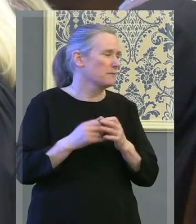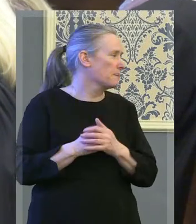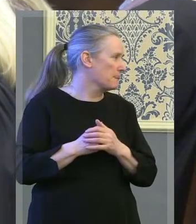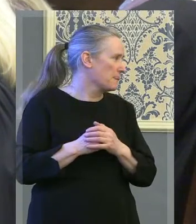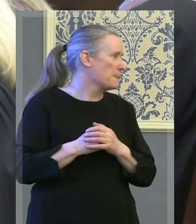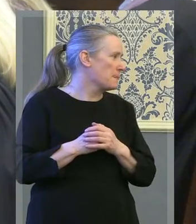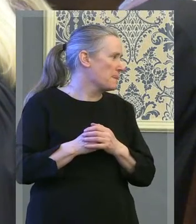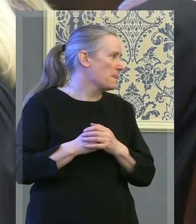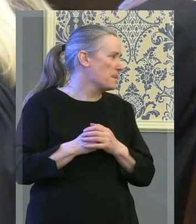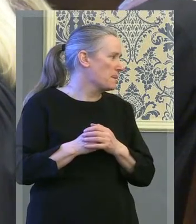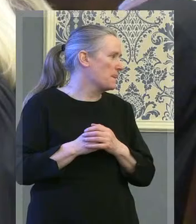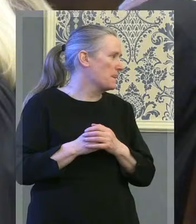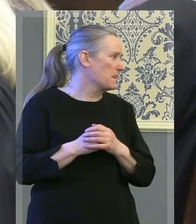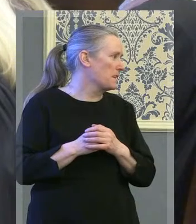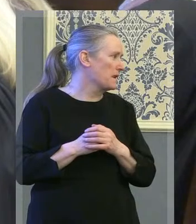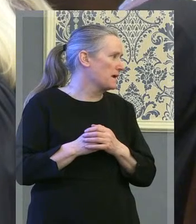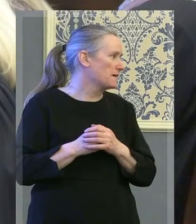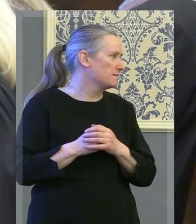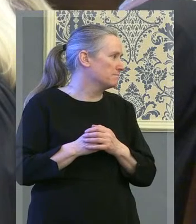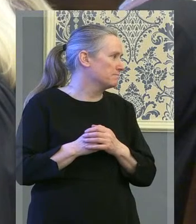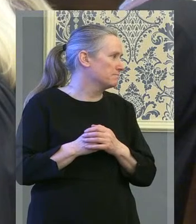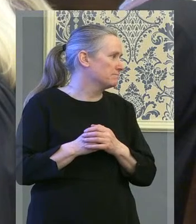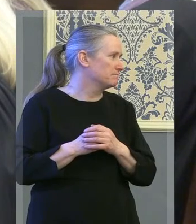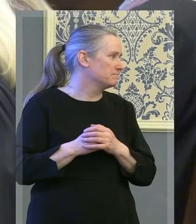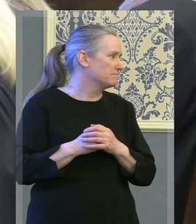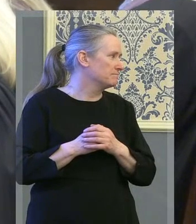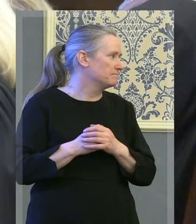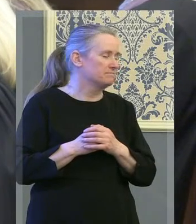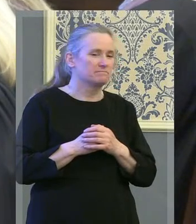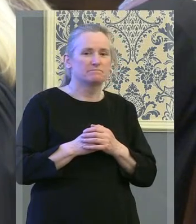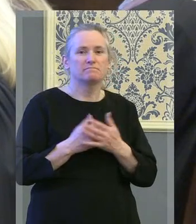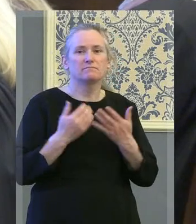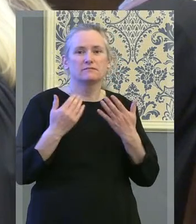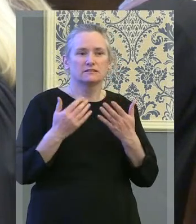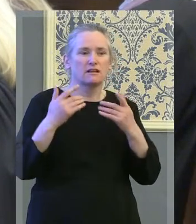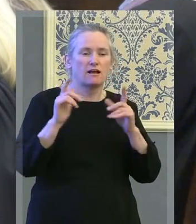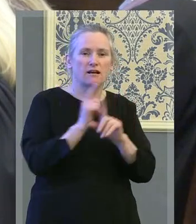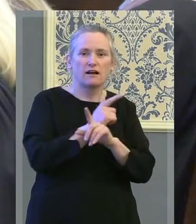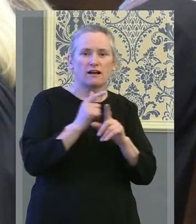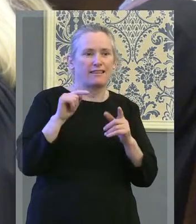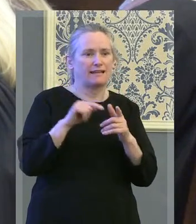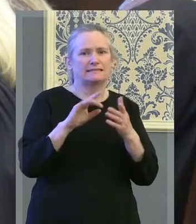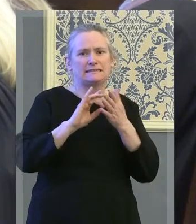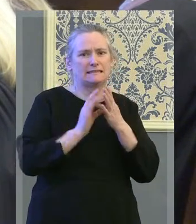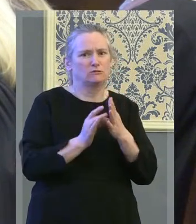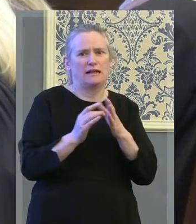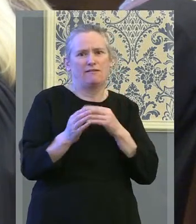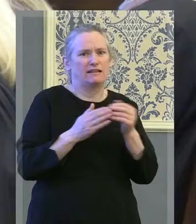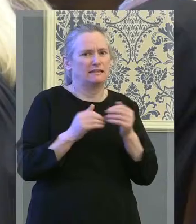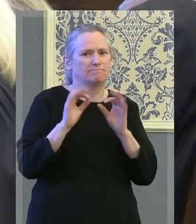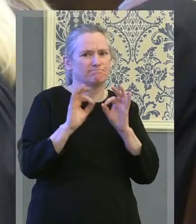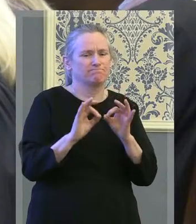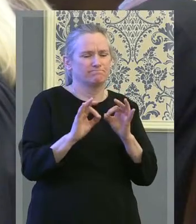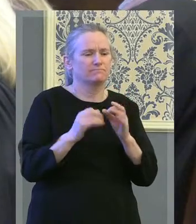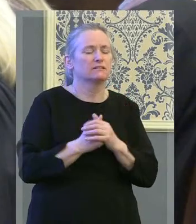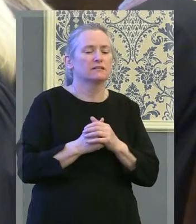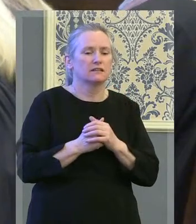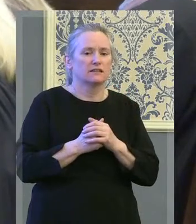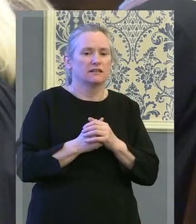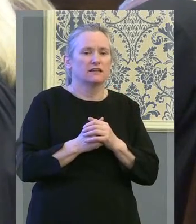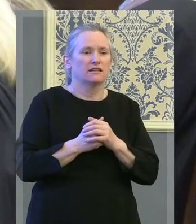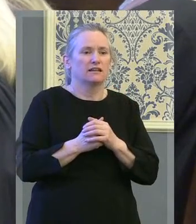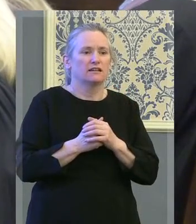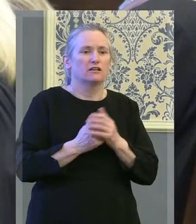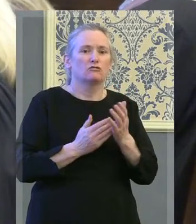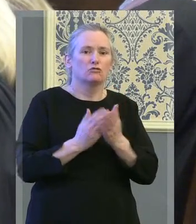because for all of you to know this, without the songs there wouldn't be an artist. The songwriting is the key to everything that I do. But anyway, so